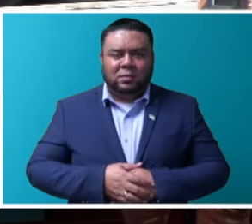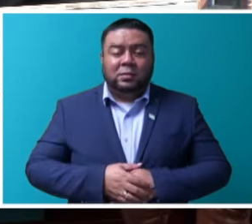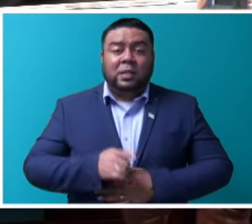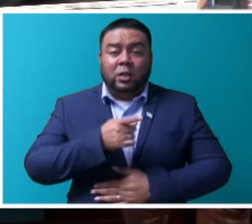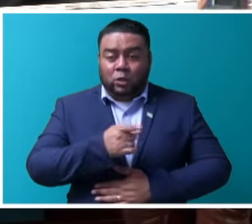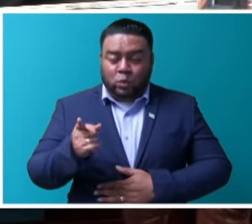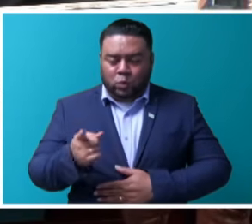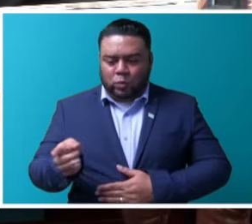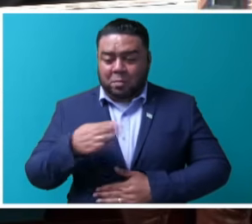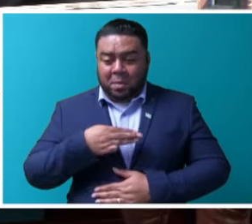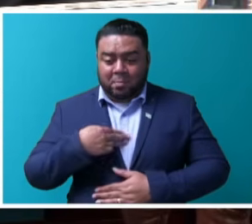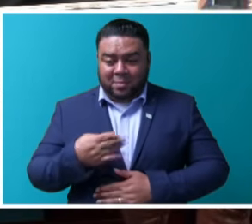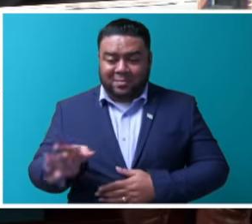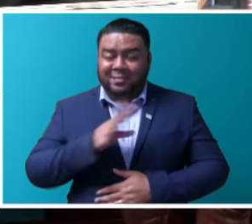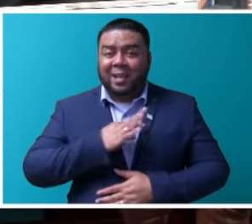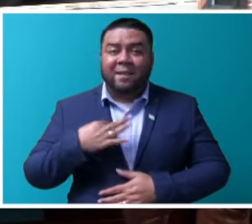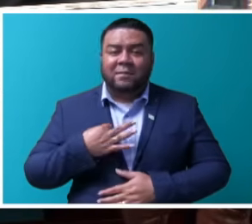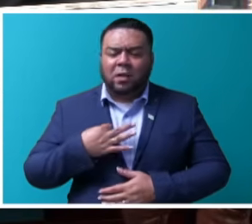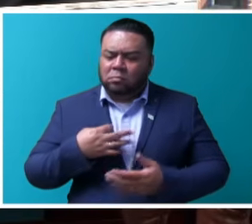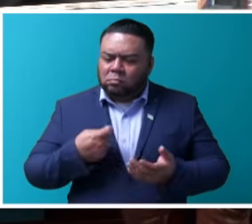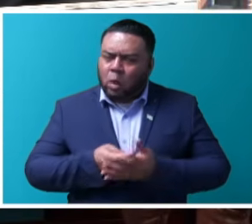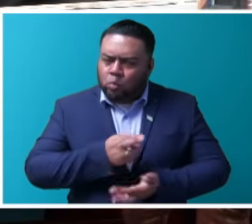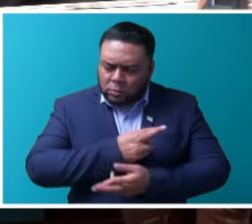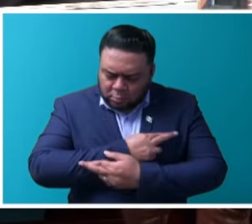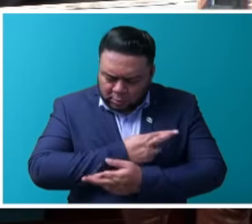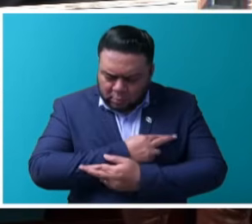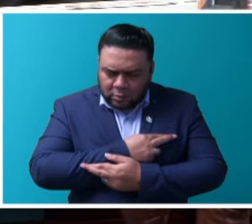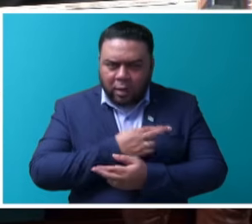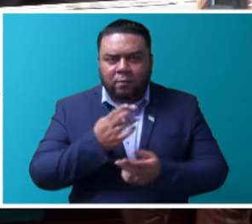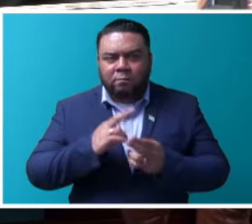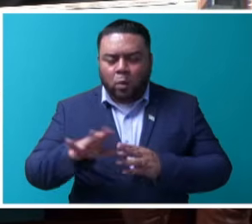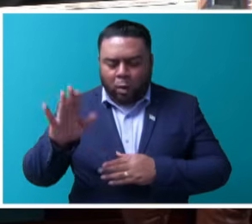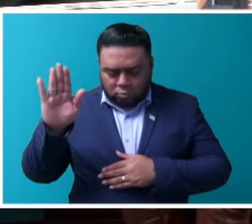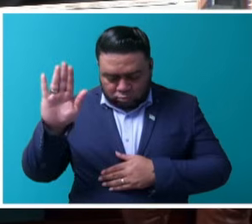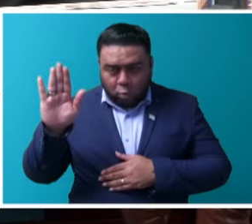you, his colleagues, pay your tributes in your farewell to him.